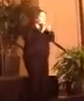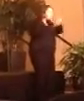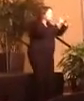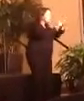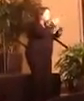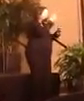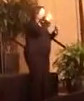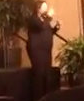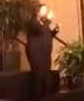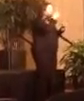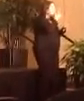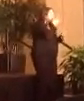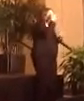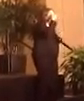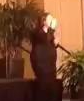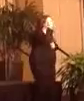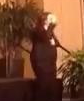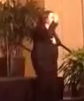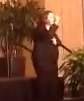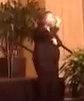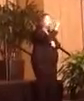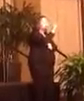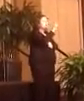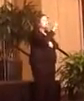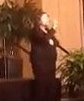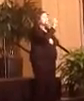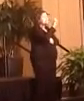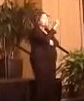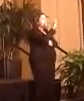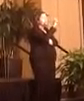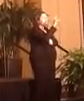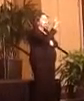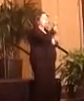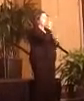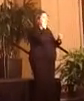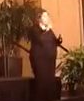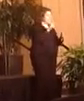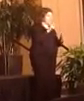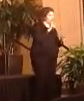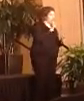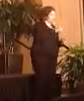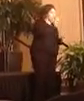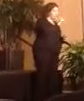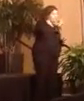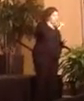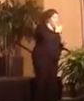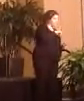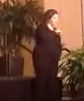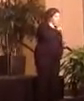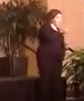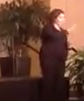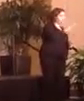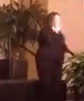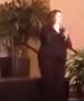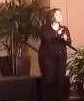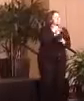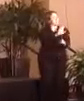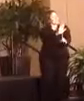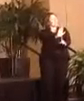of Davey Wavey. And now that you all liked us on Facebook, you can find that comment, and you will know what Brandon Davis